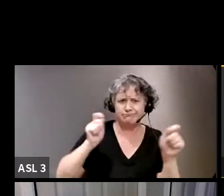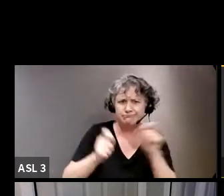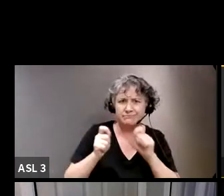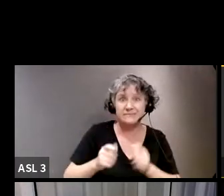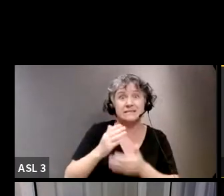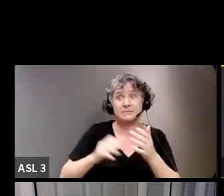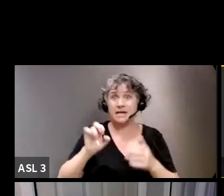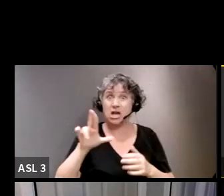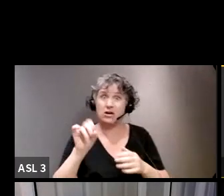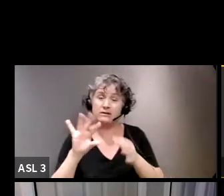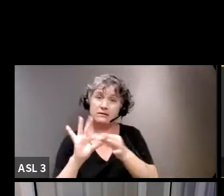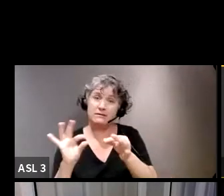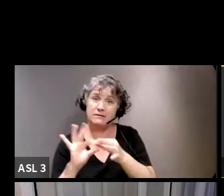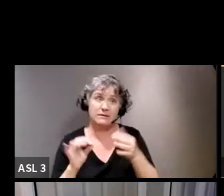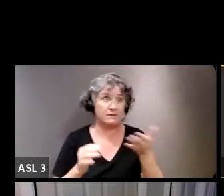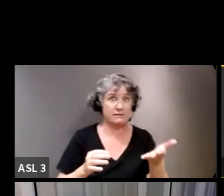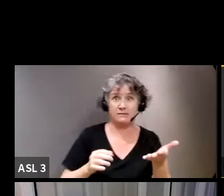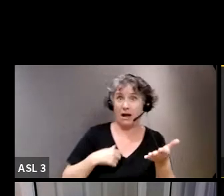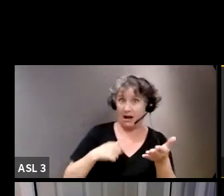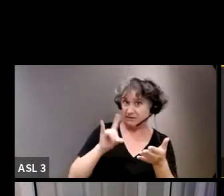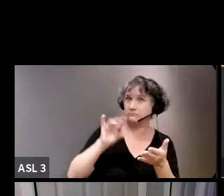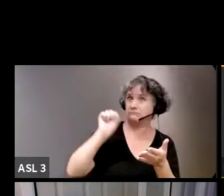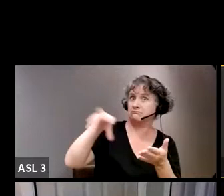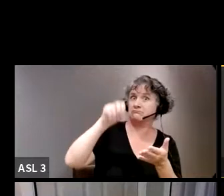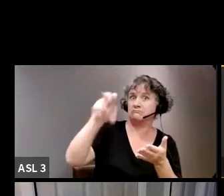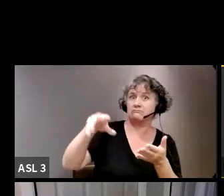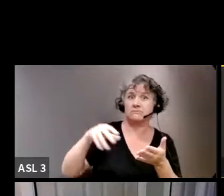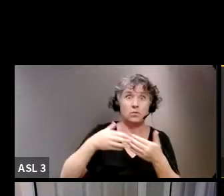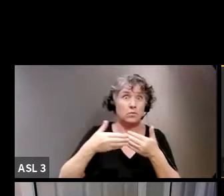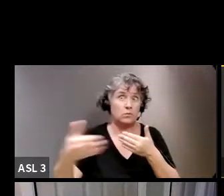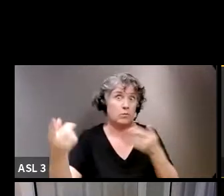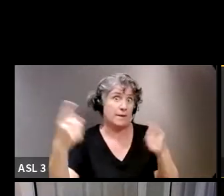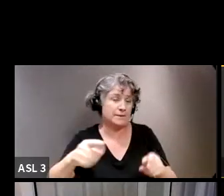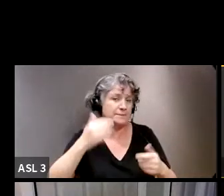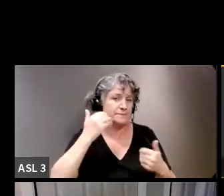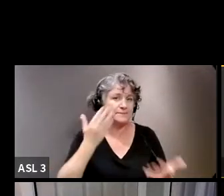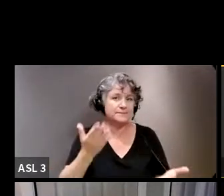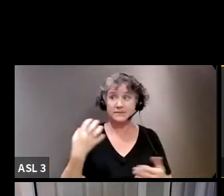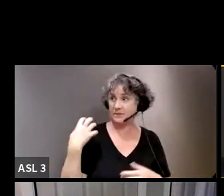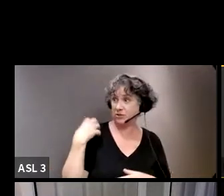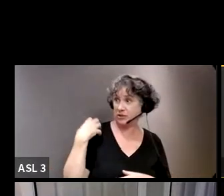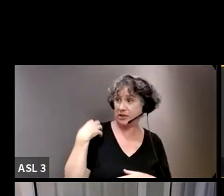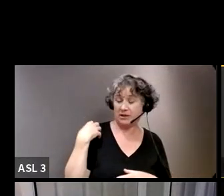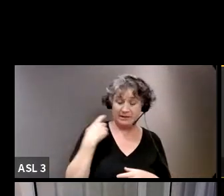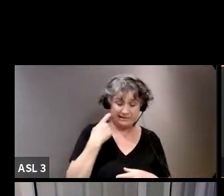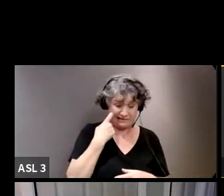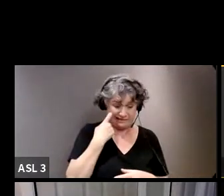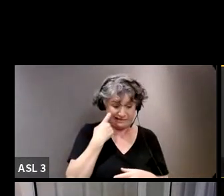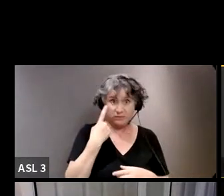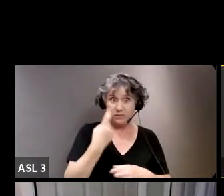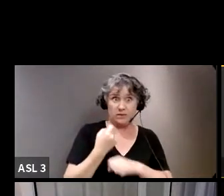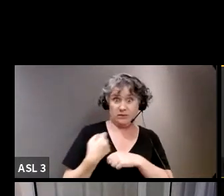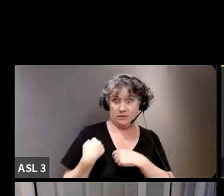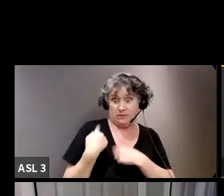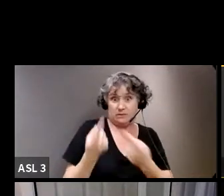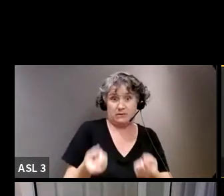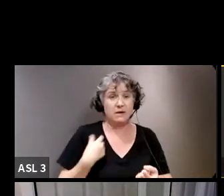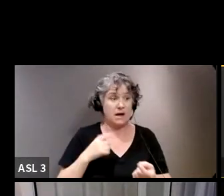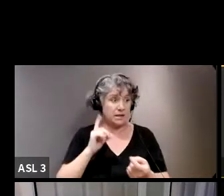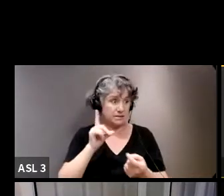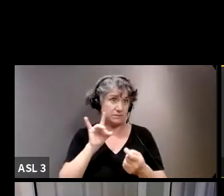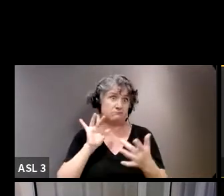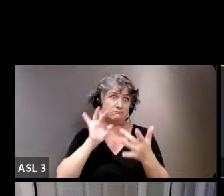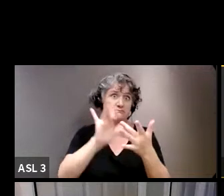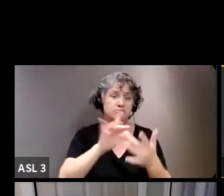to i referenced earlier on this call chair i reached out specifically over the last year to the province to